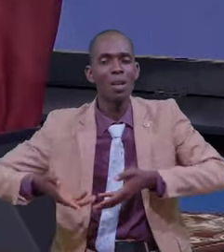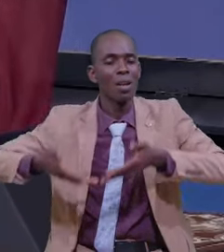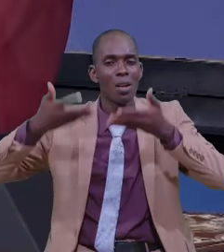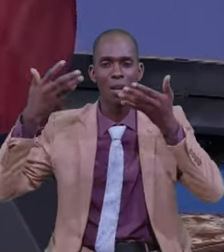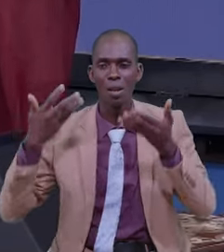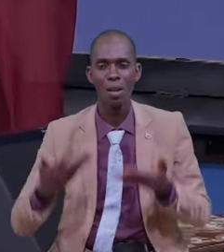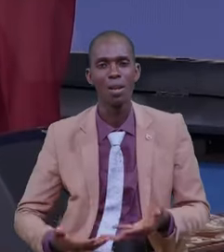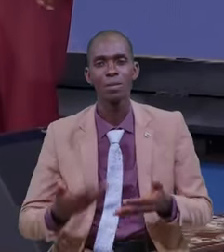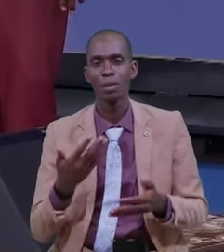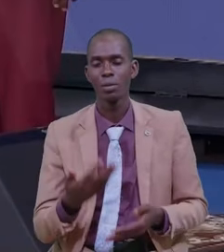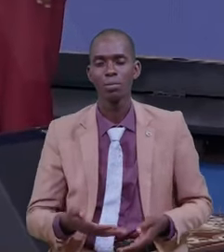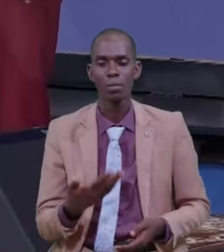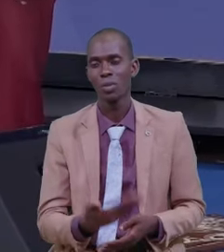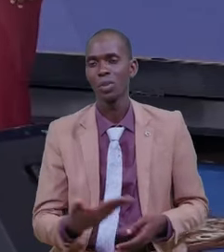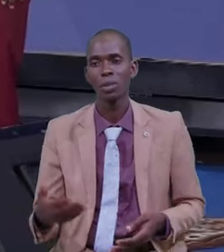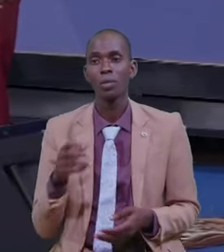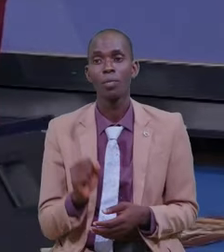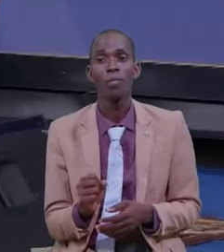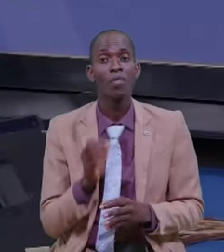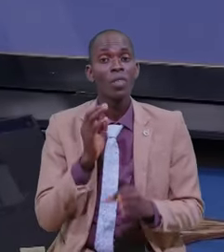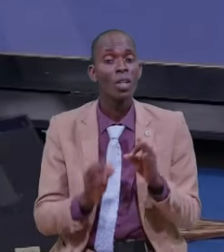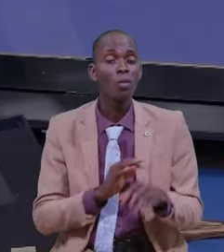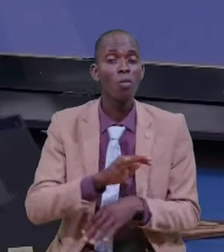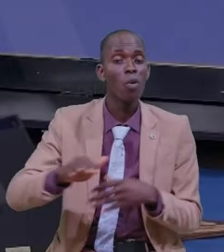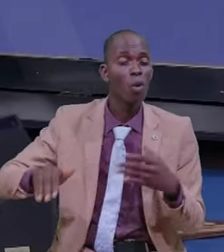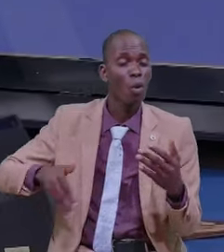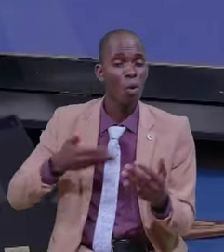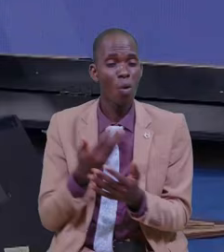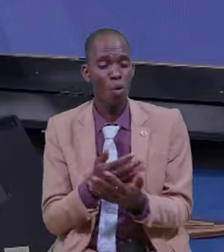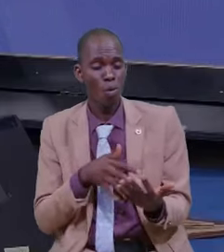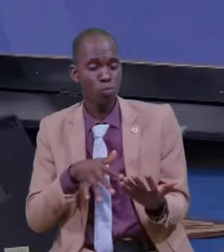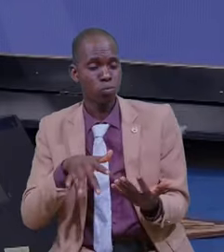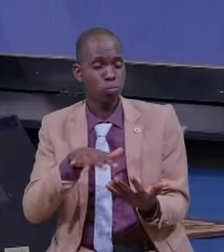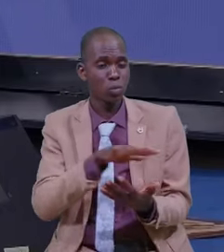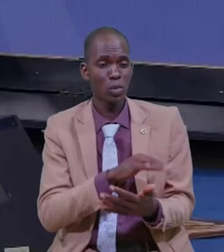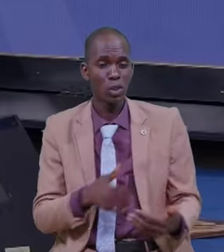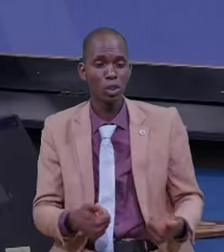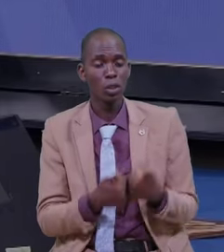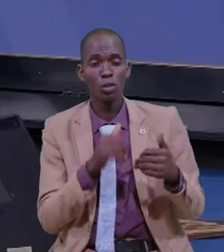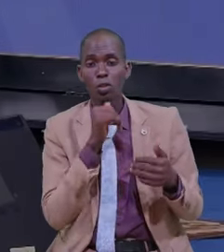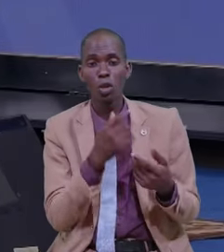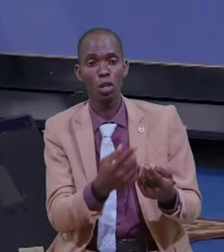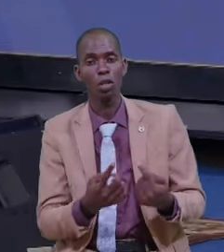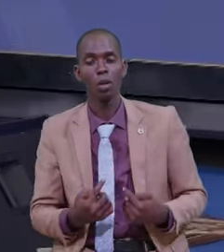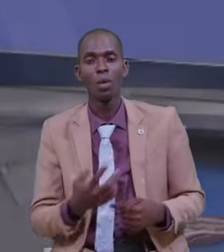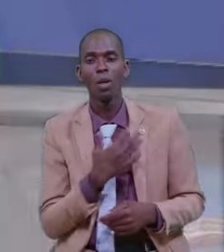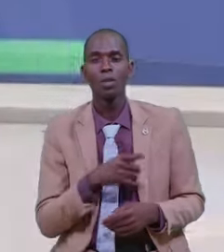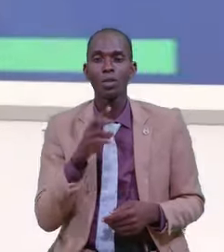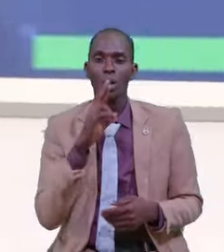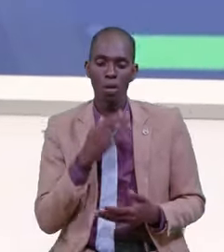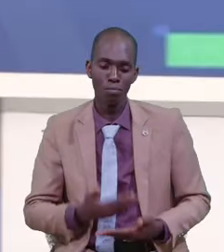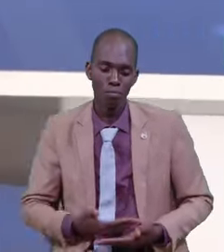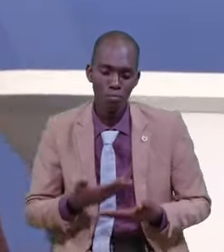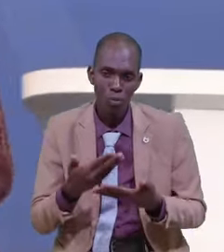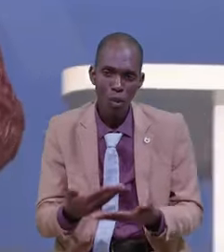the heavy weight. If all those things were not there, and you are born with a